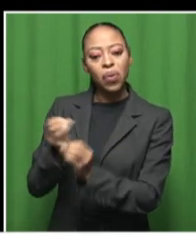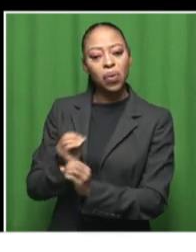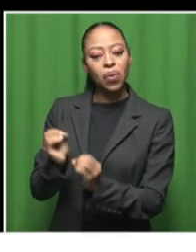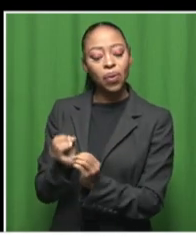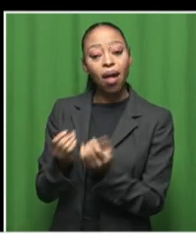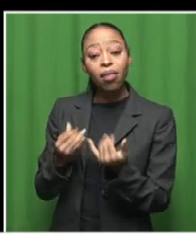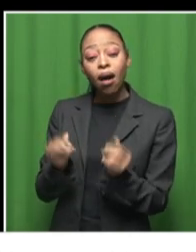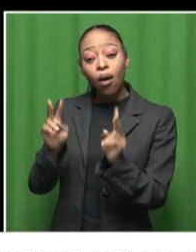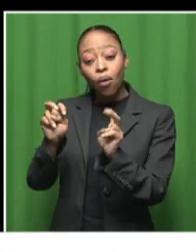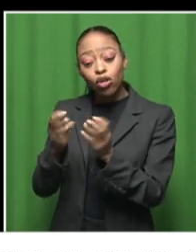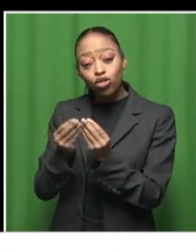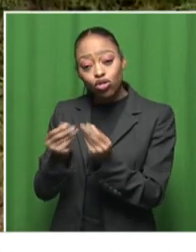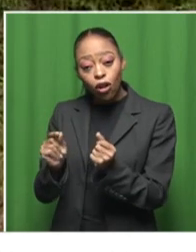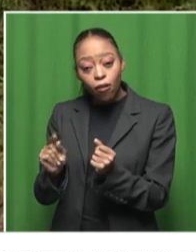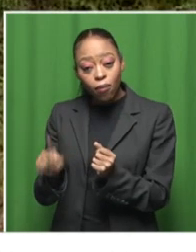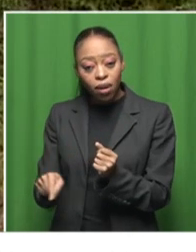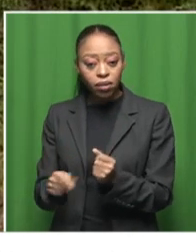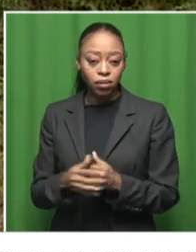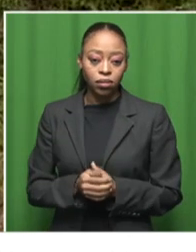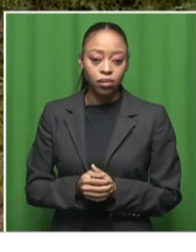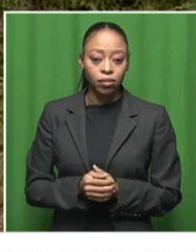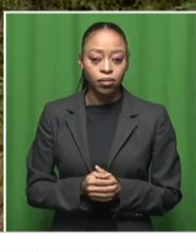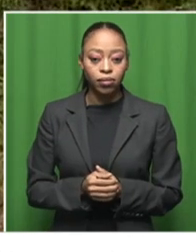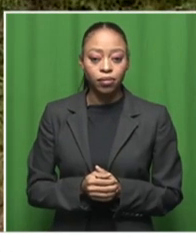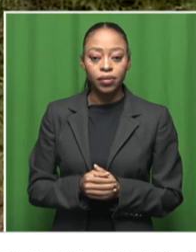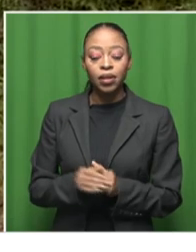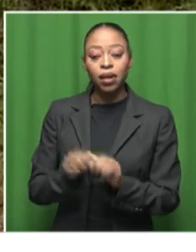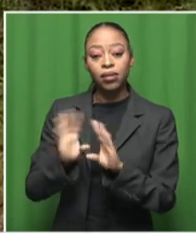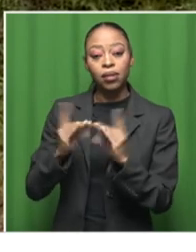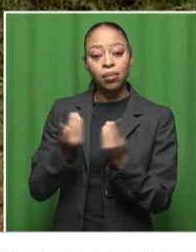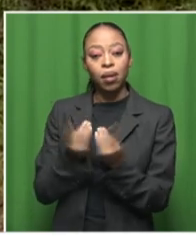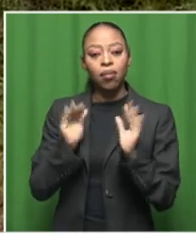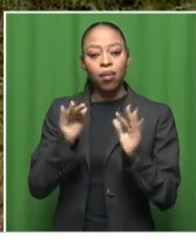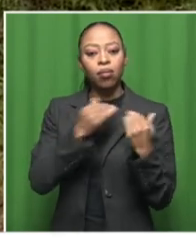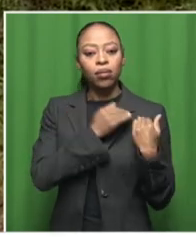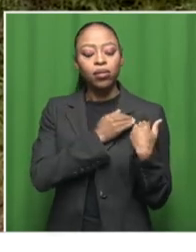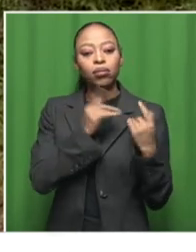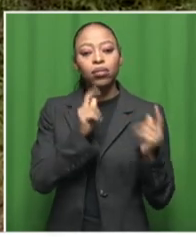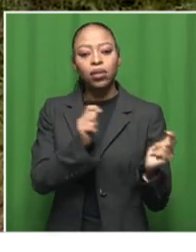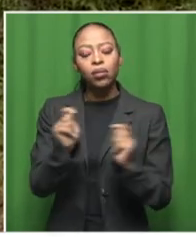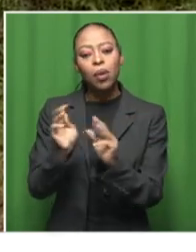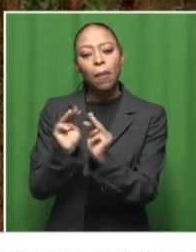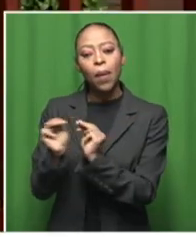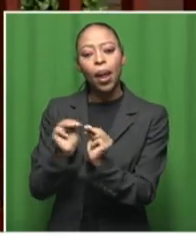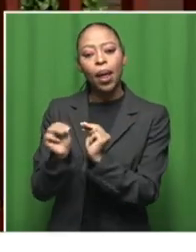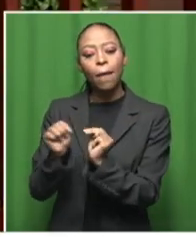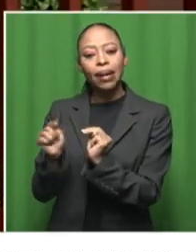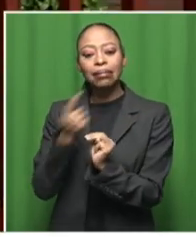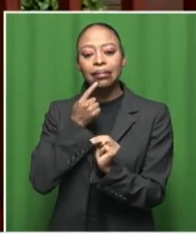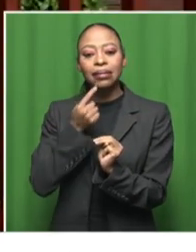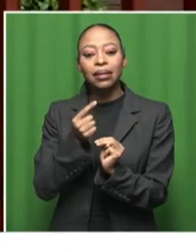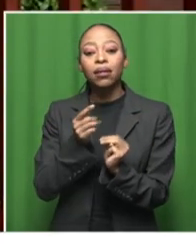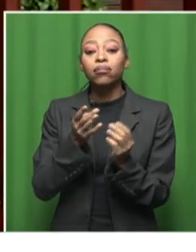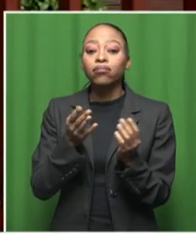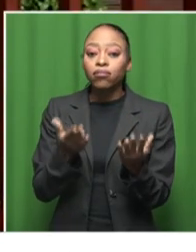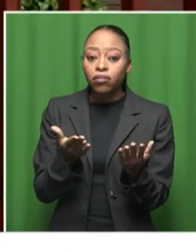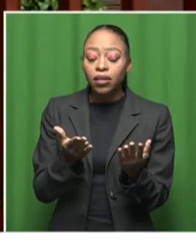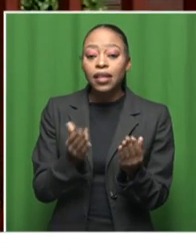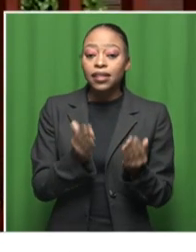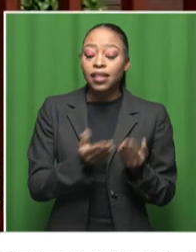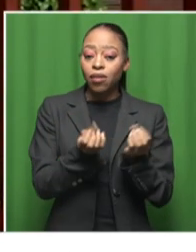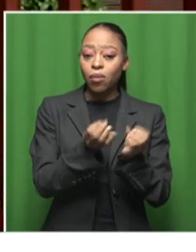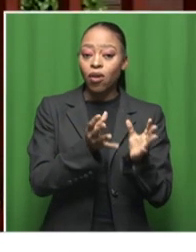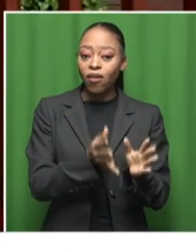actually needs an urgent attention. The Department of Public Safety and Transport Management in the Northwest says it will deal decisively with